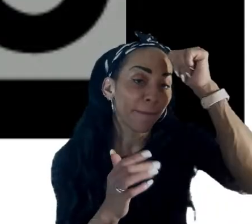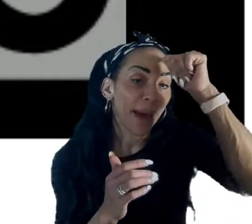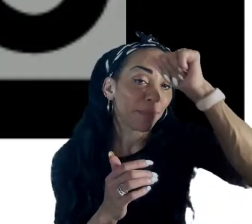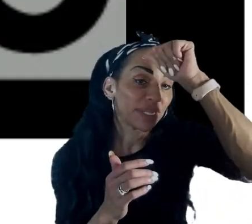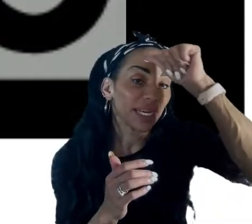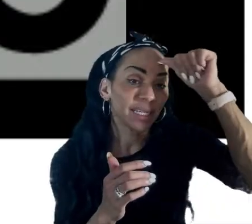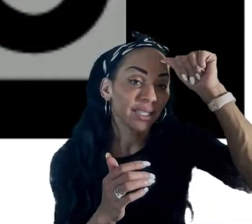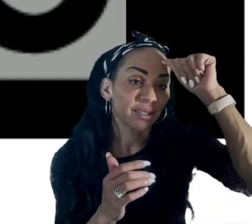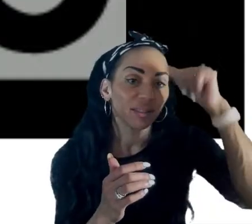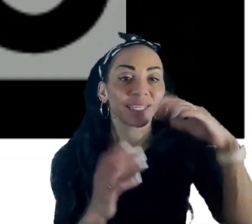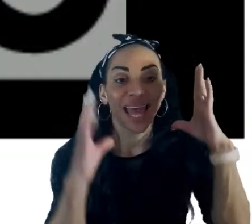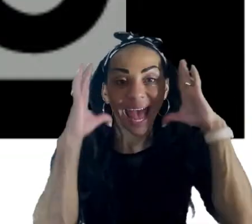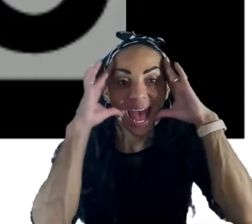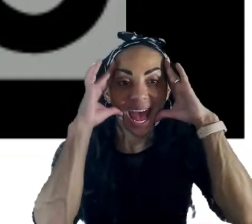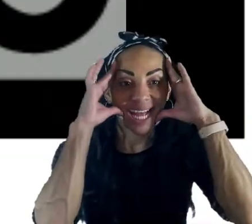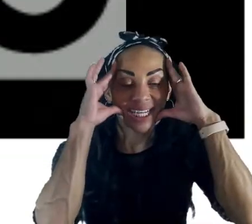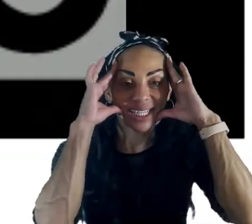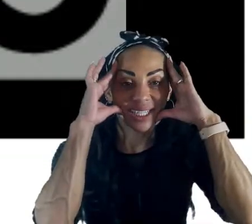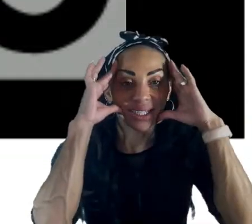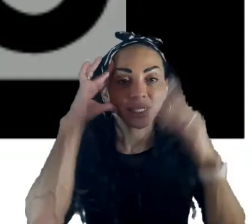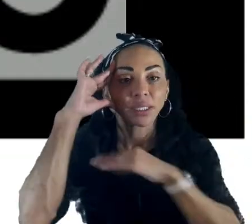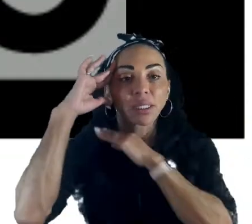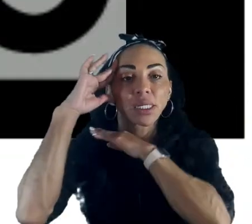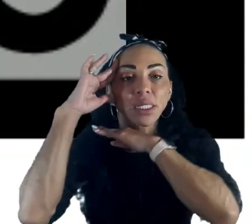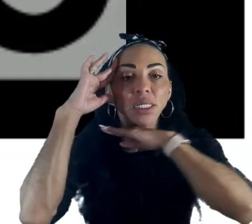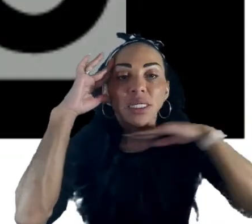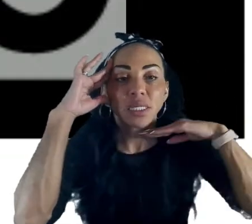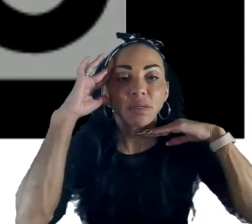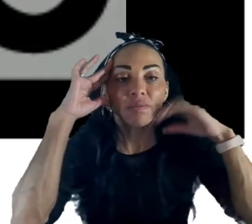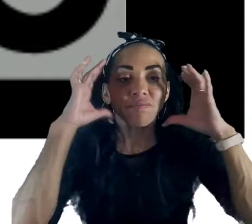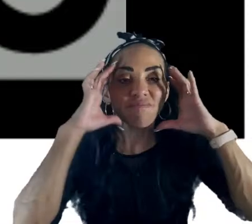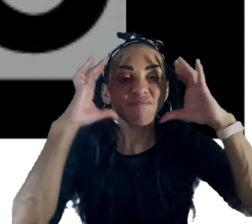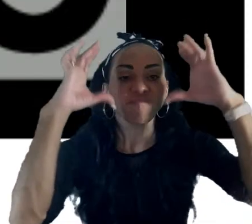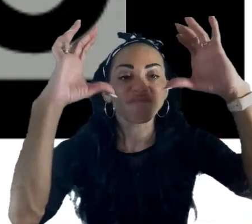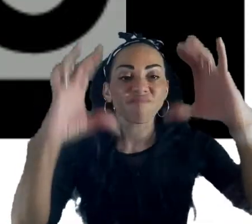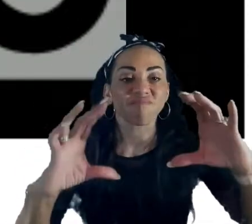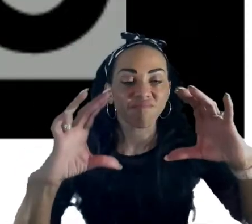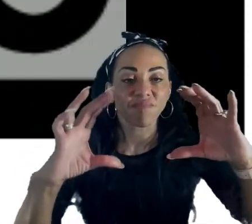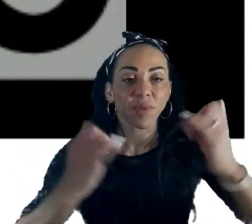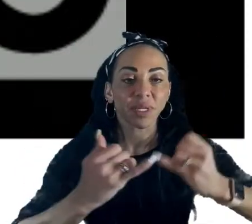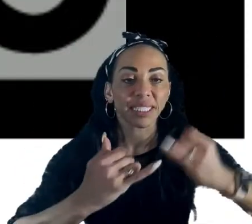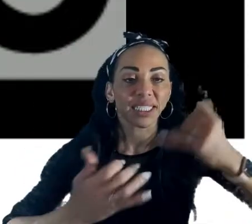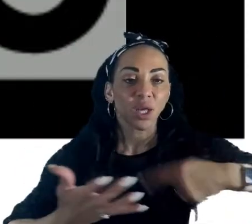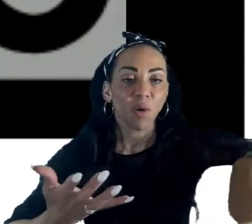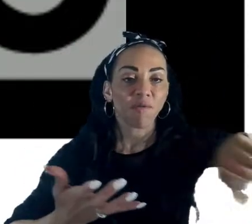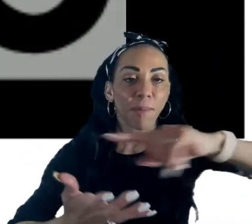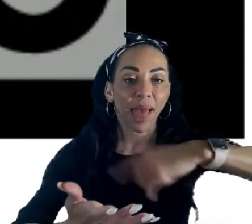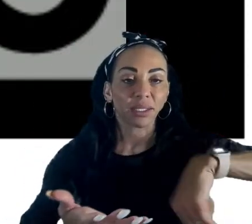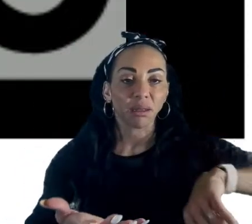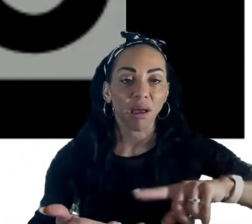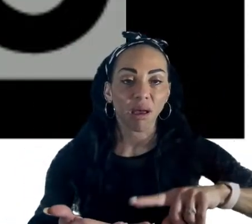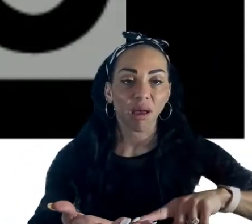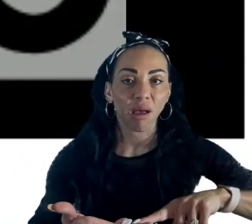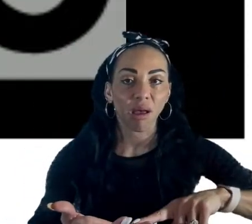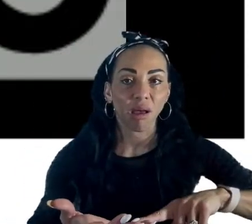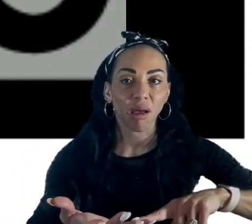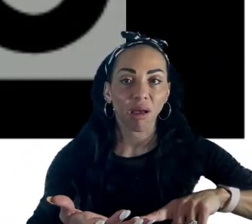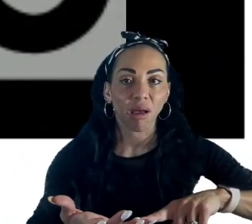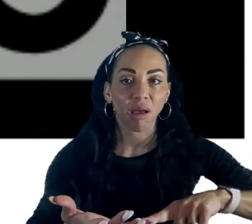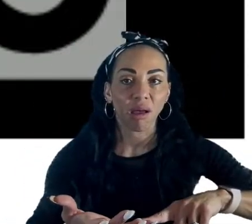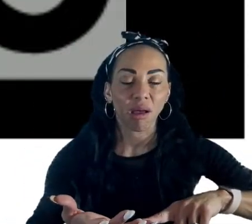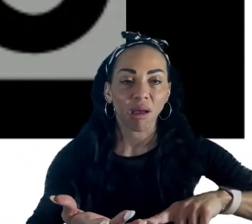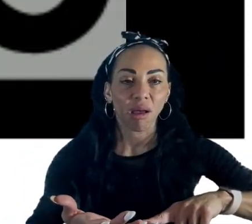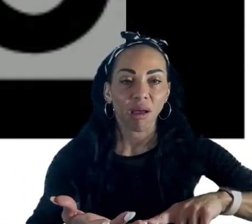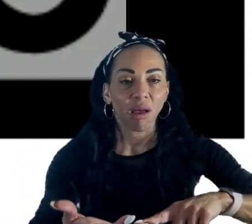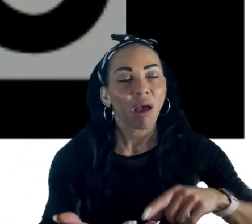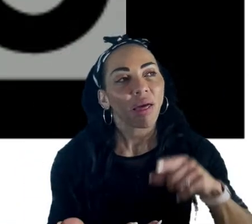like chaotic stories of desire, they kind of reflect my experience and stories that